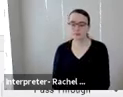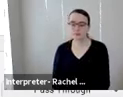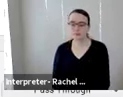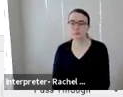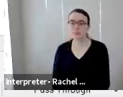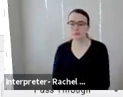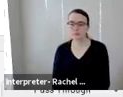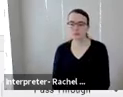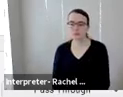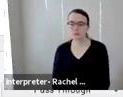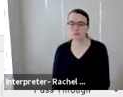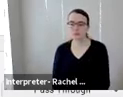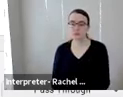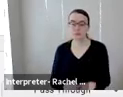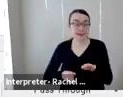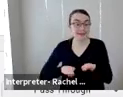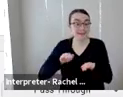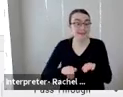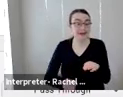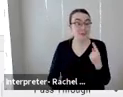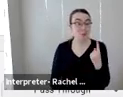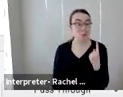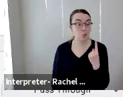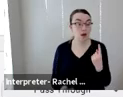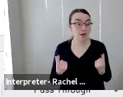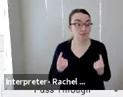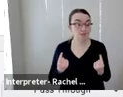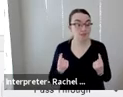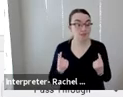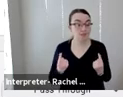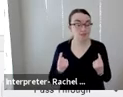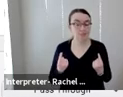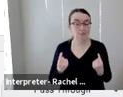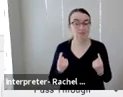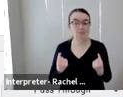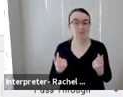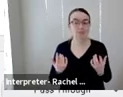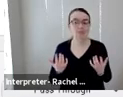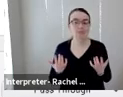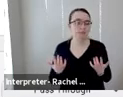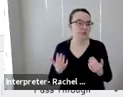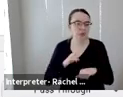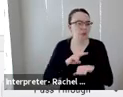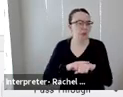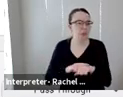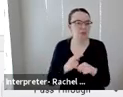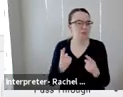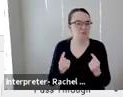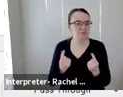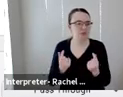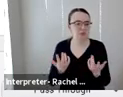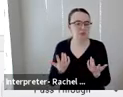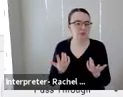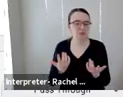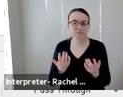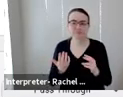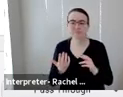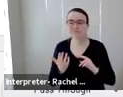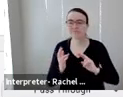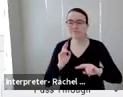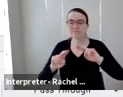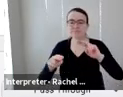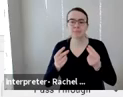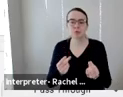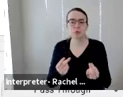And step one is what you would do anyway. I laid out some quick vanishing